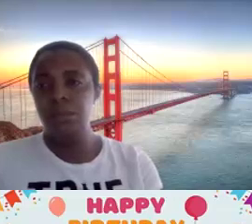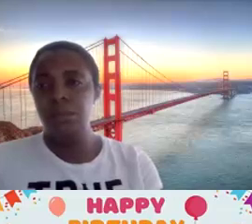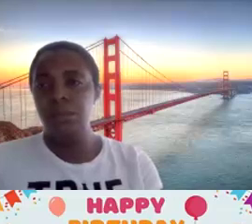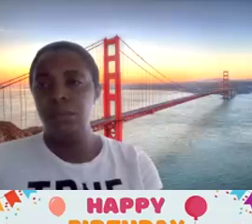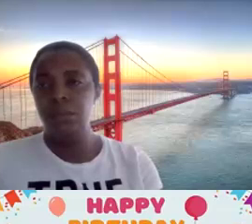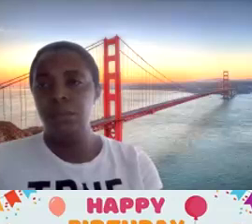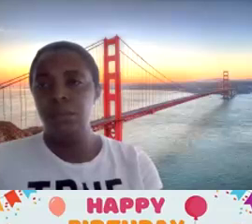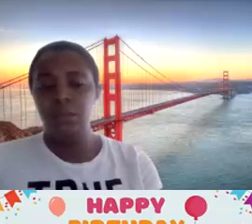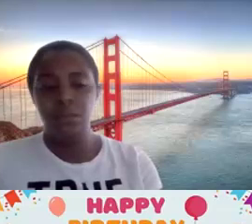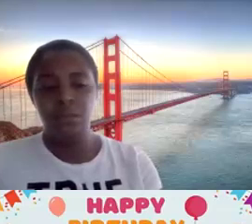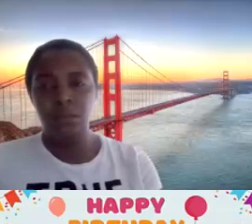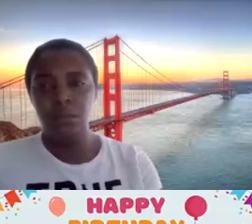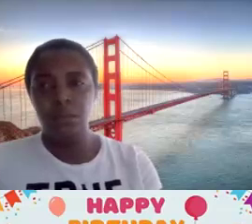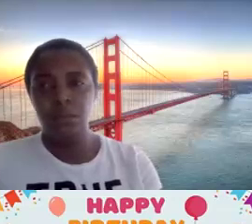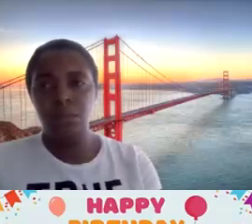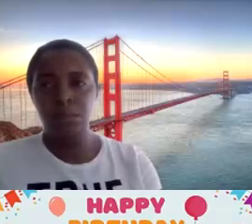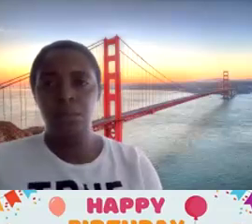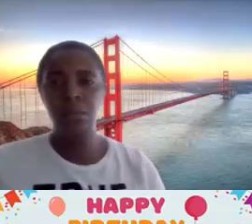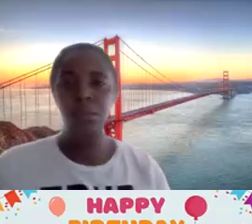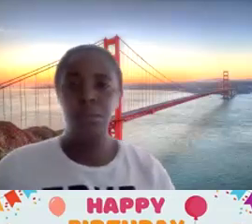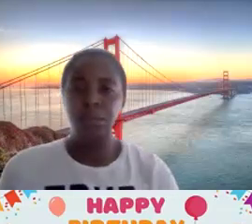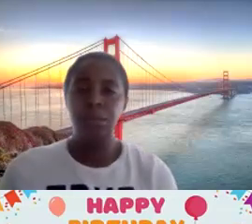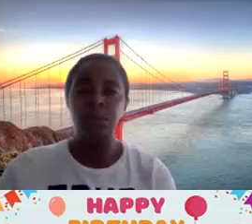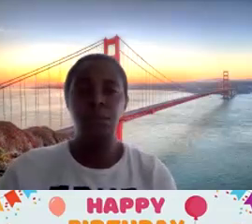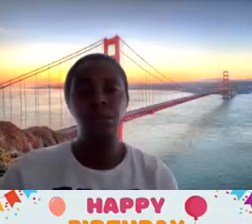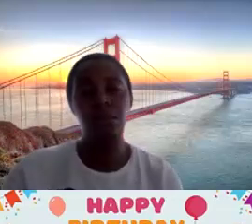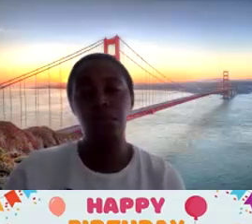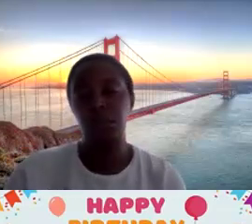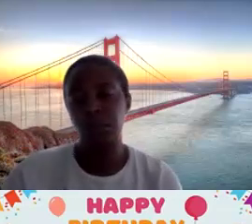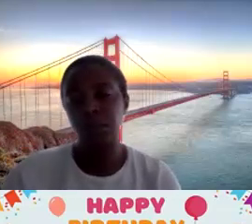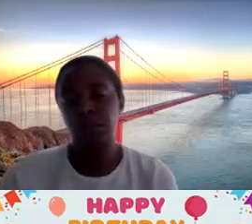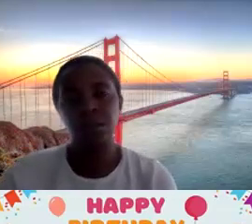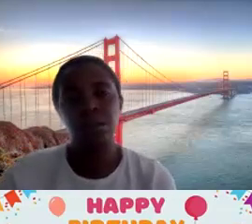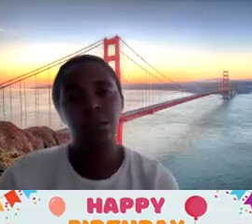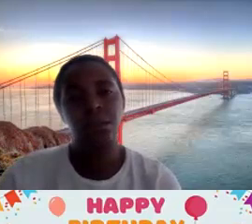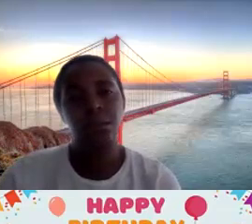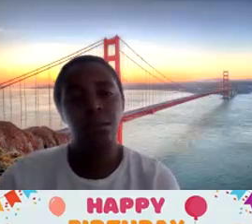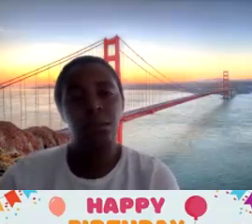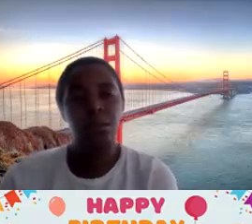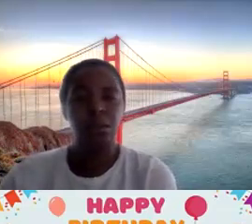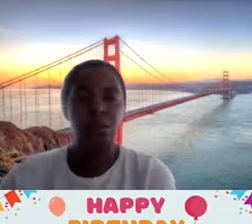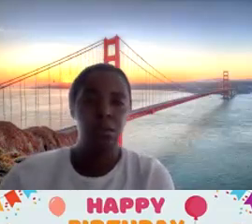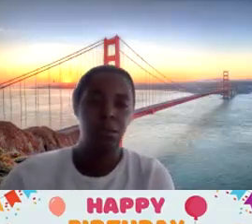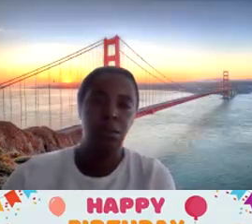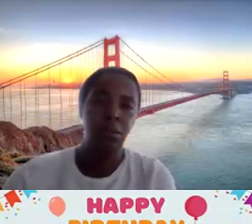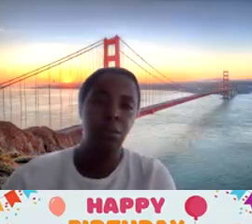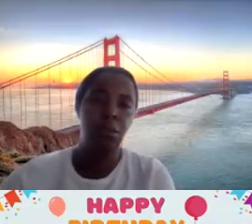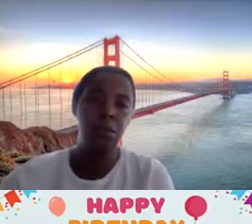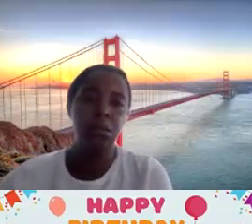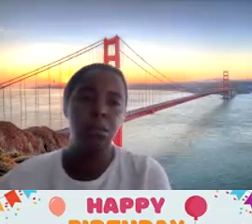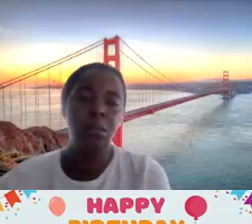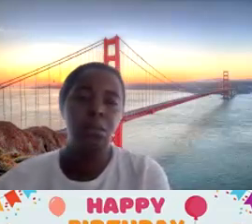provider advisory committee meeting. I do want to touch on the newly